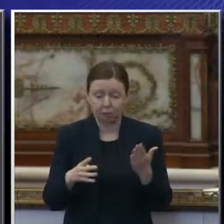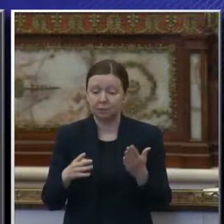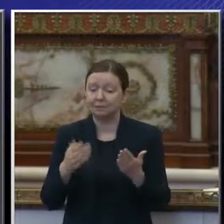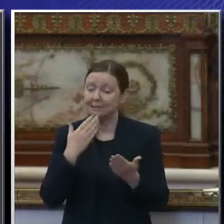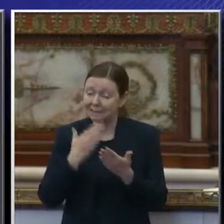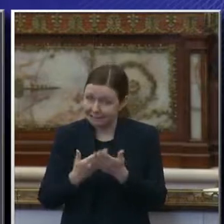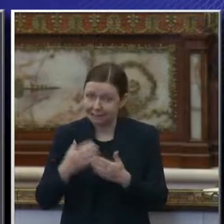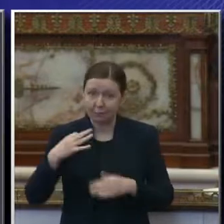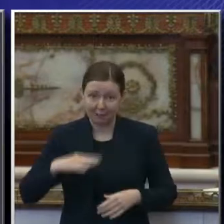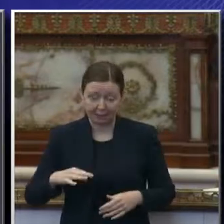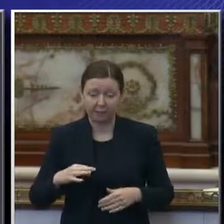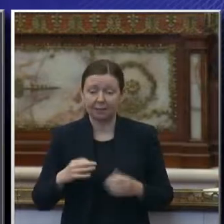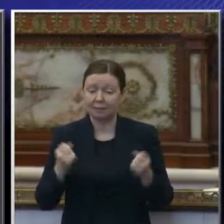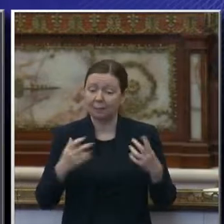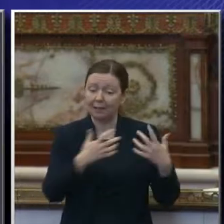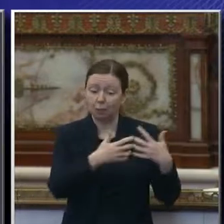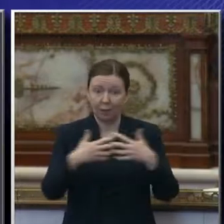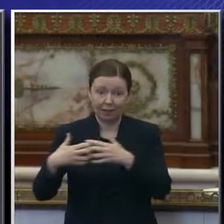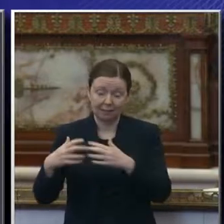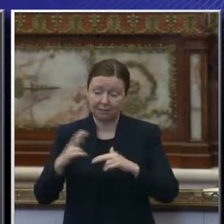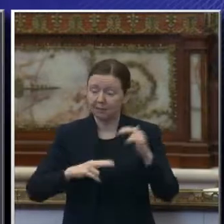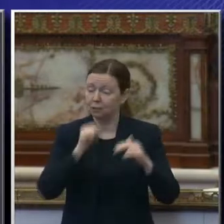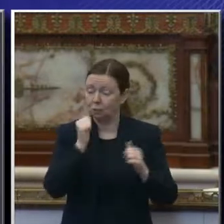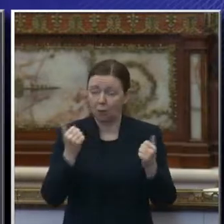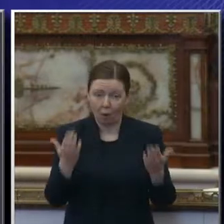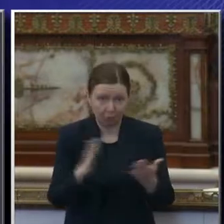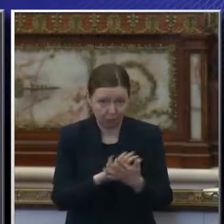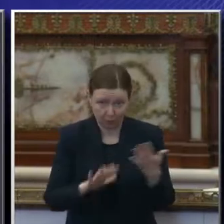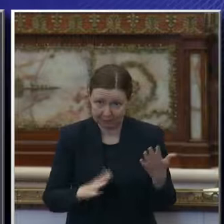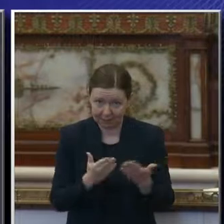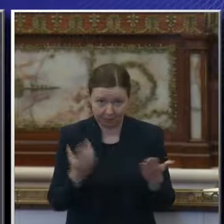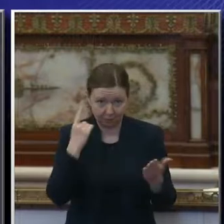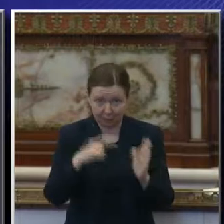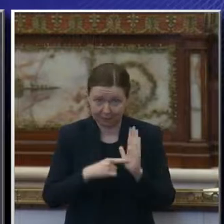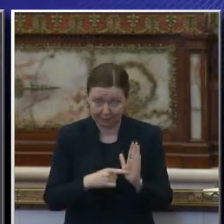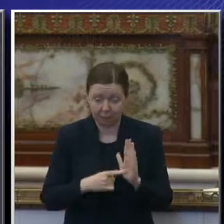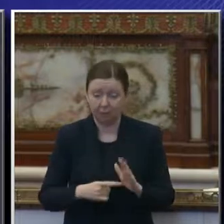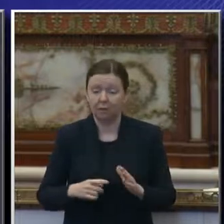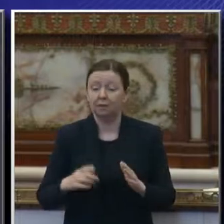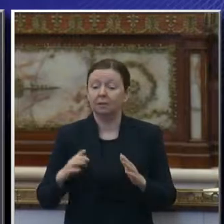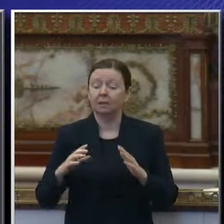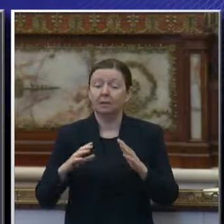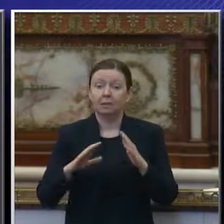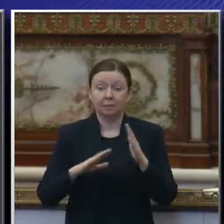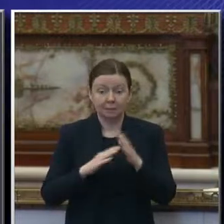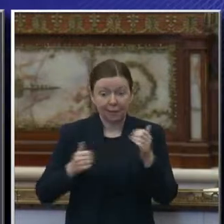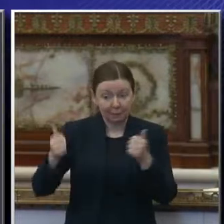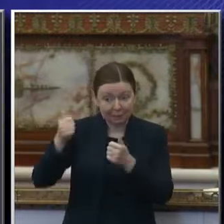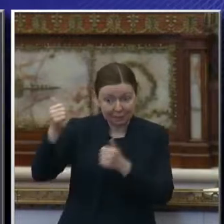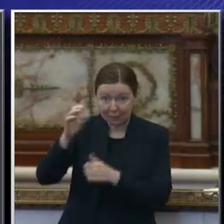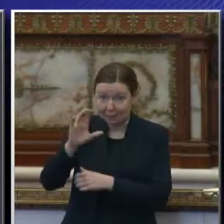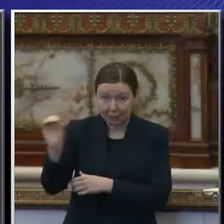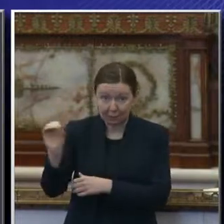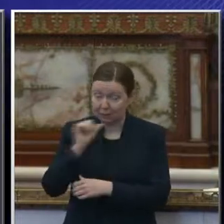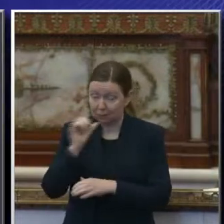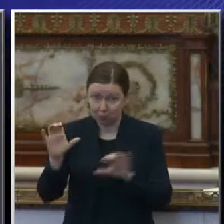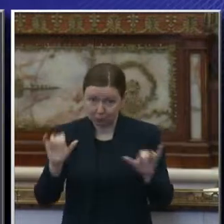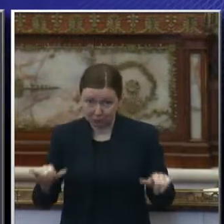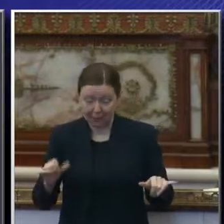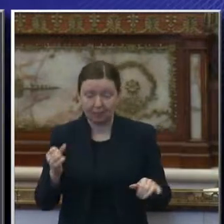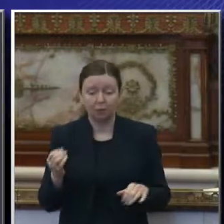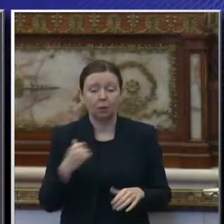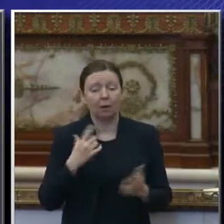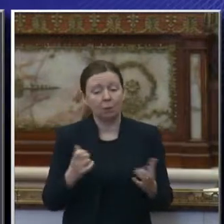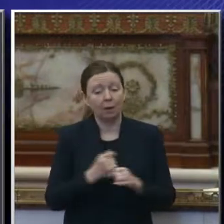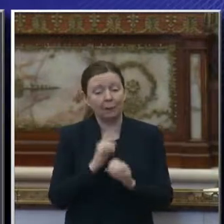benefits. Many warehousing facilities do not offer those things, for example. Top tier employers don't offer those types of things. So I just